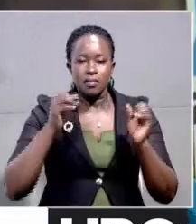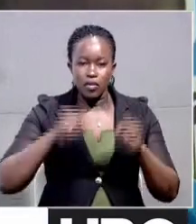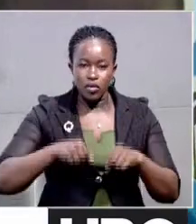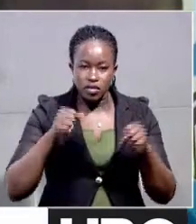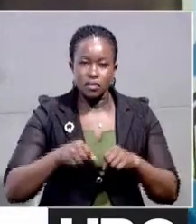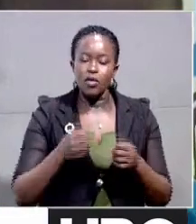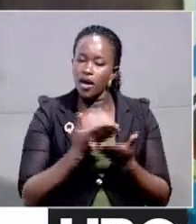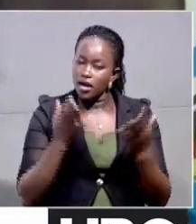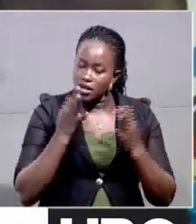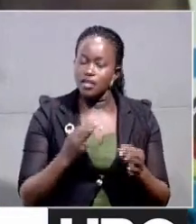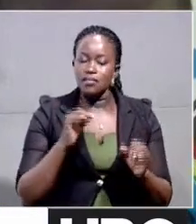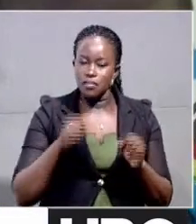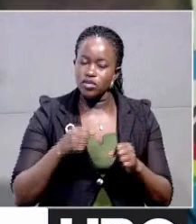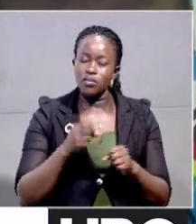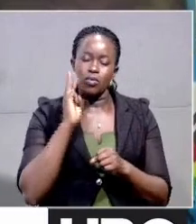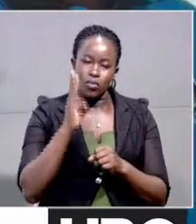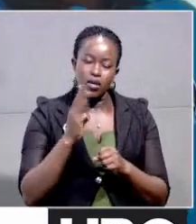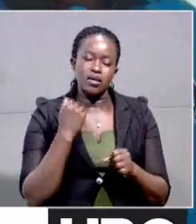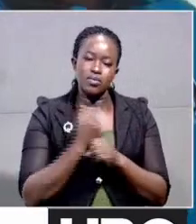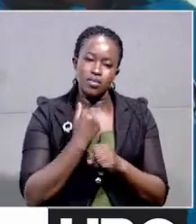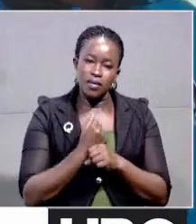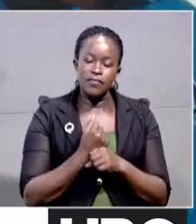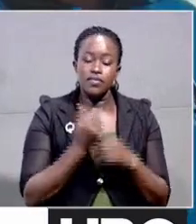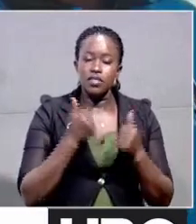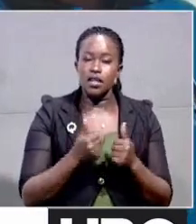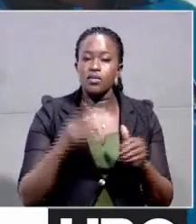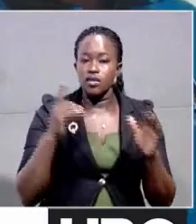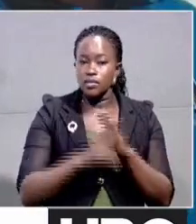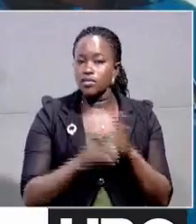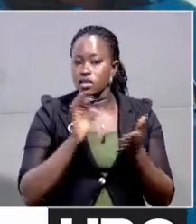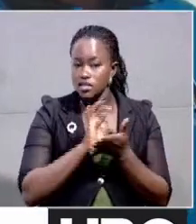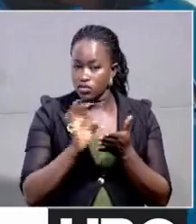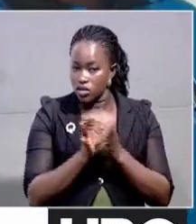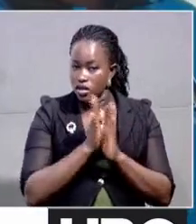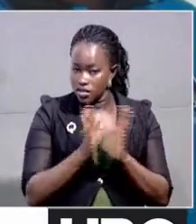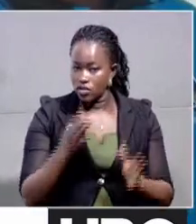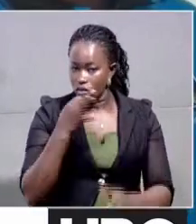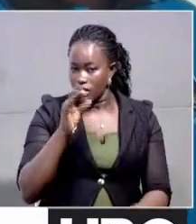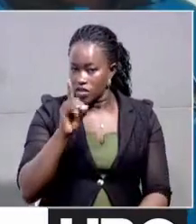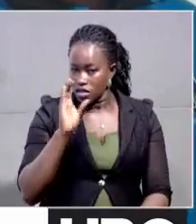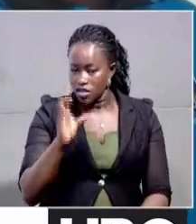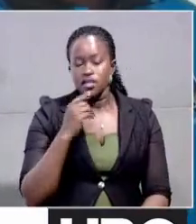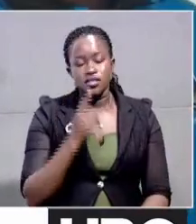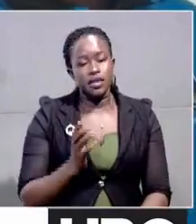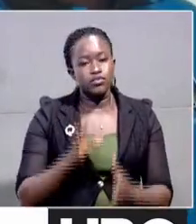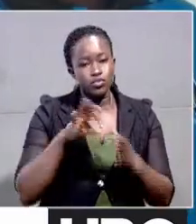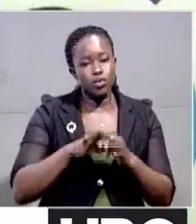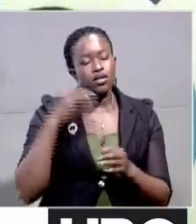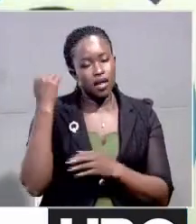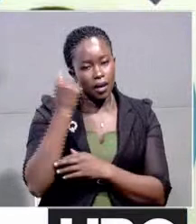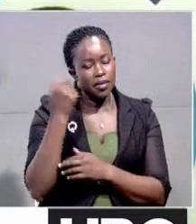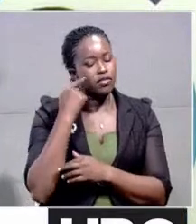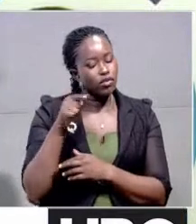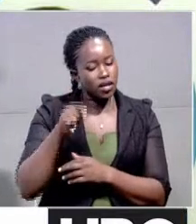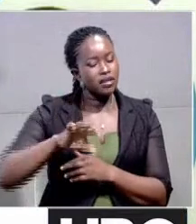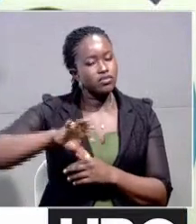this territory. The party's Deputy Secretary General Harold Kaija said they joined the campaign for this region. Look at them when you run the